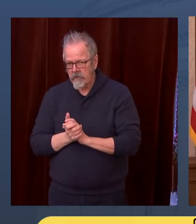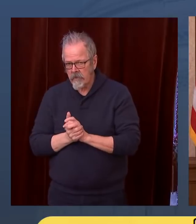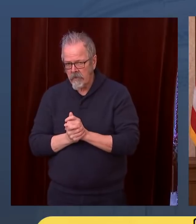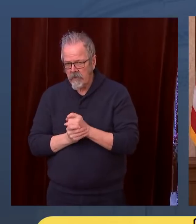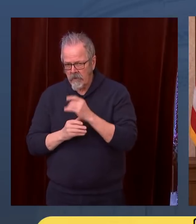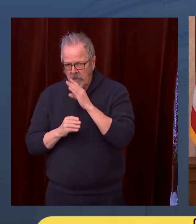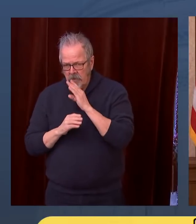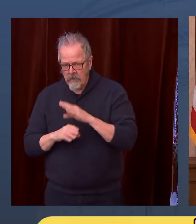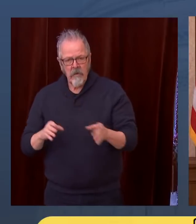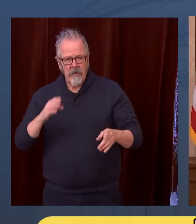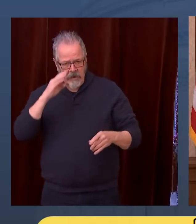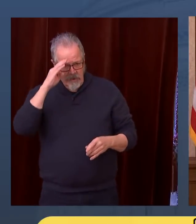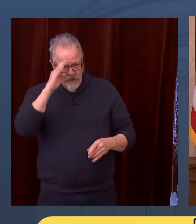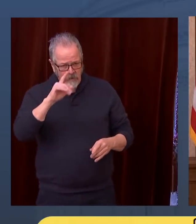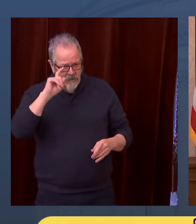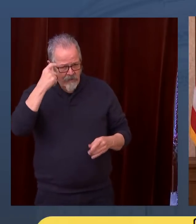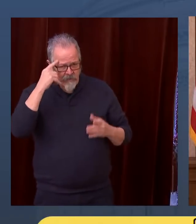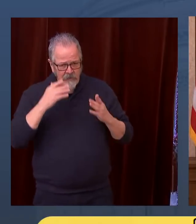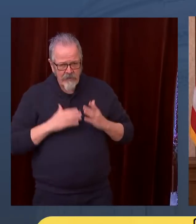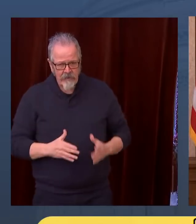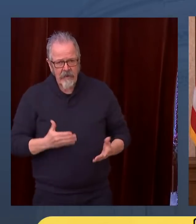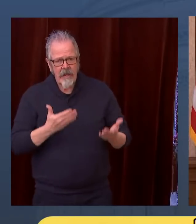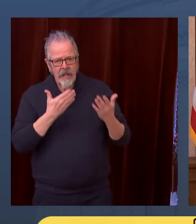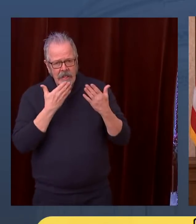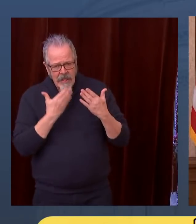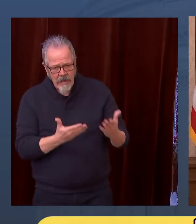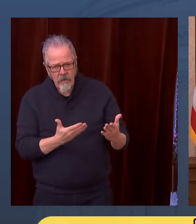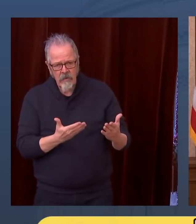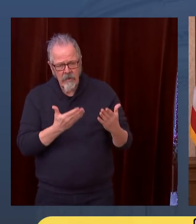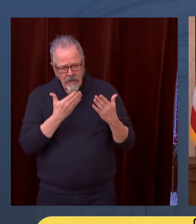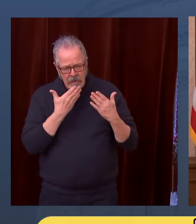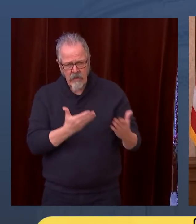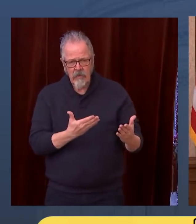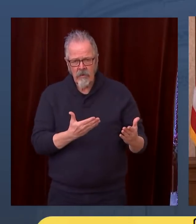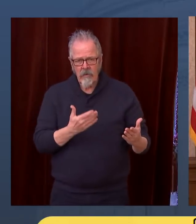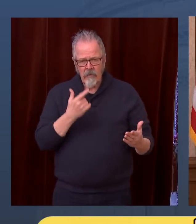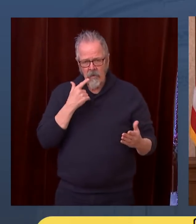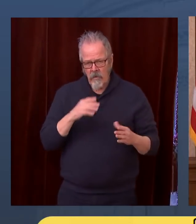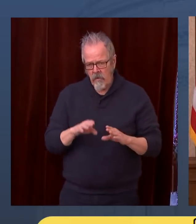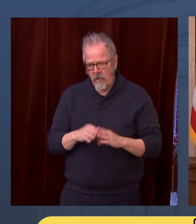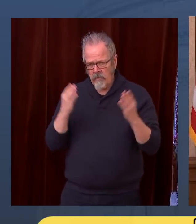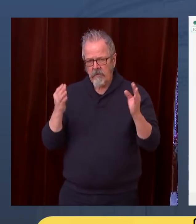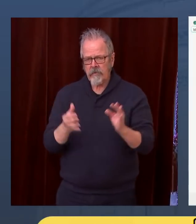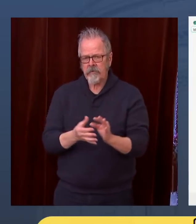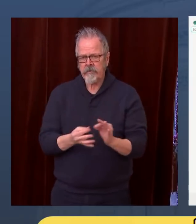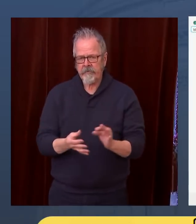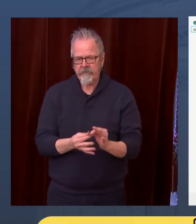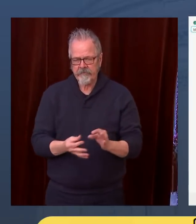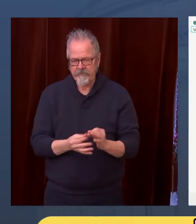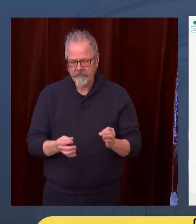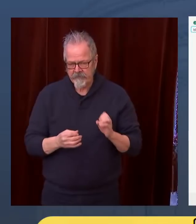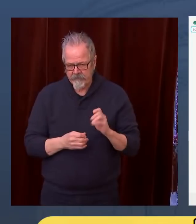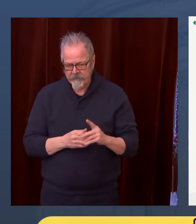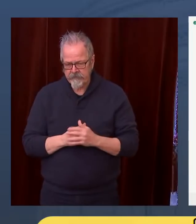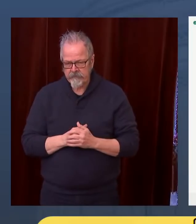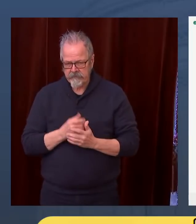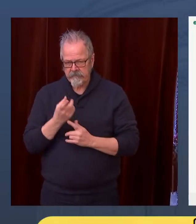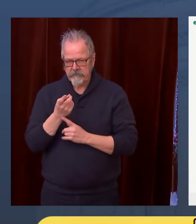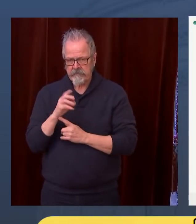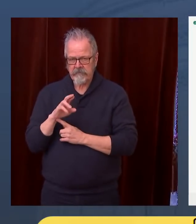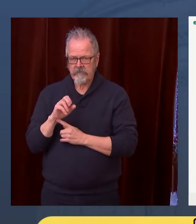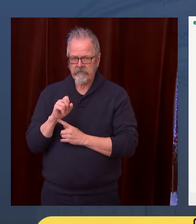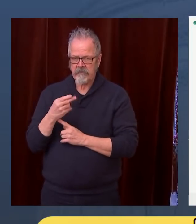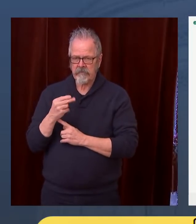Governor, thank you. Thank you for your opening comments. And let me just also say that